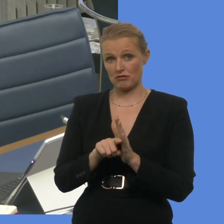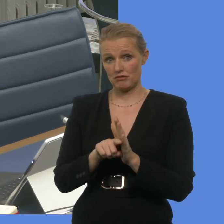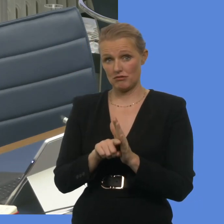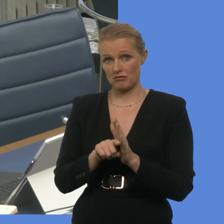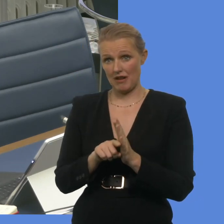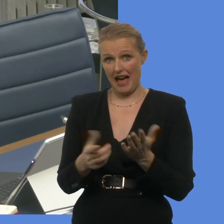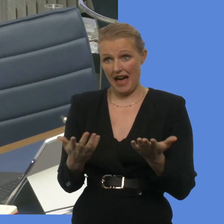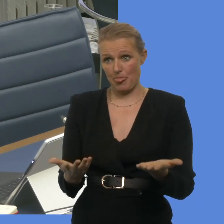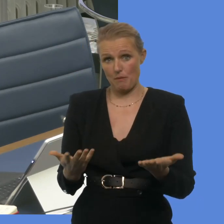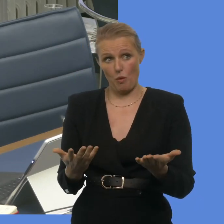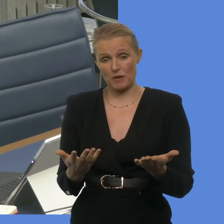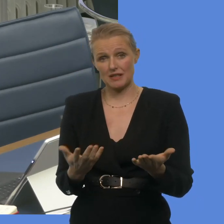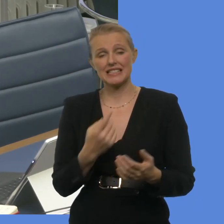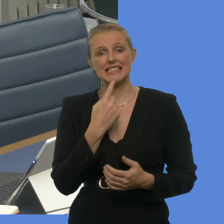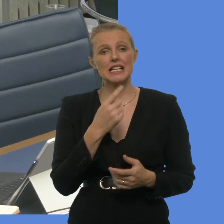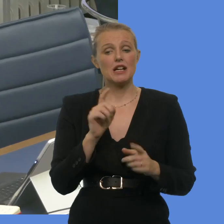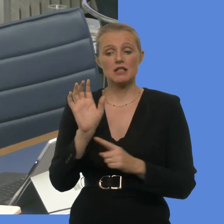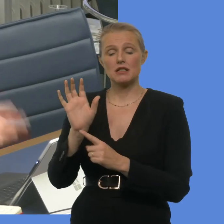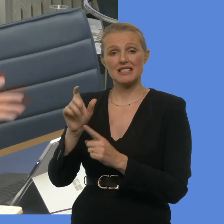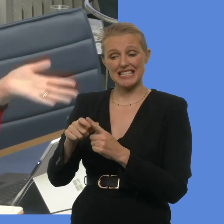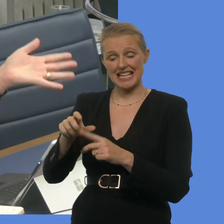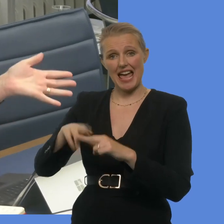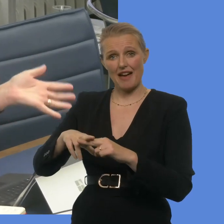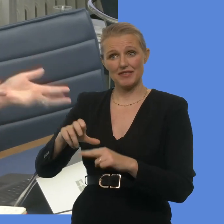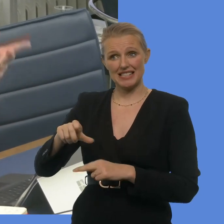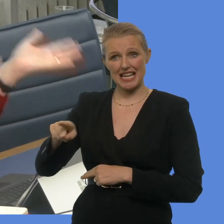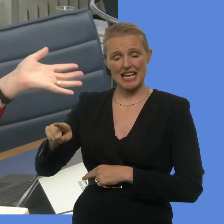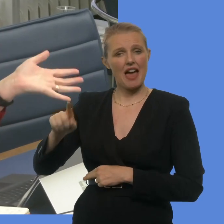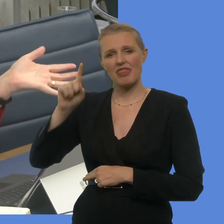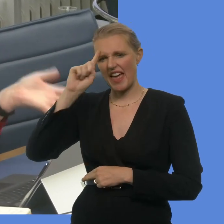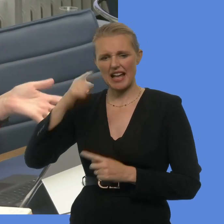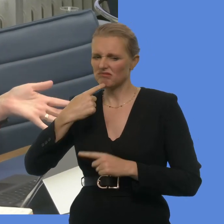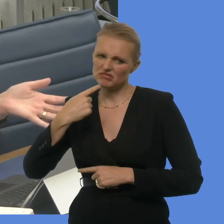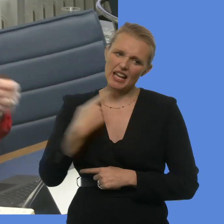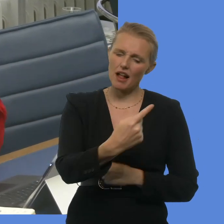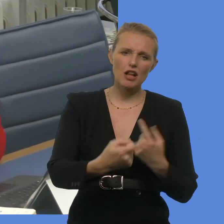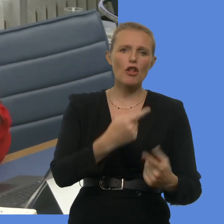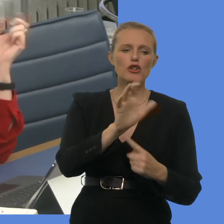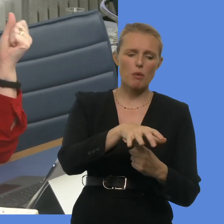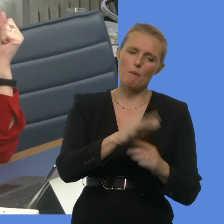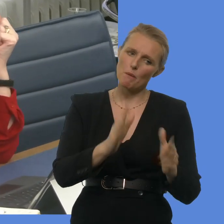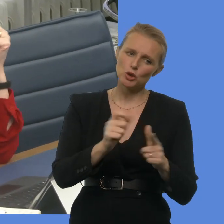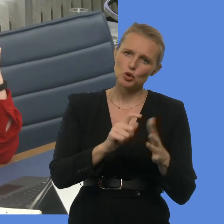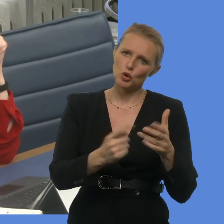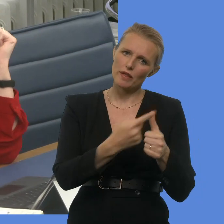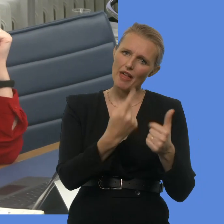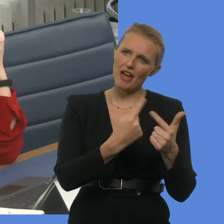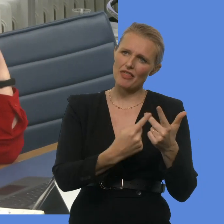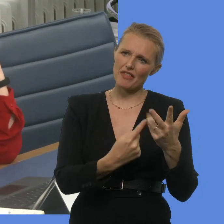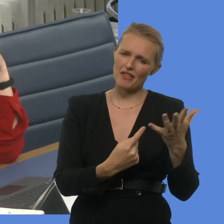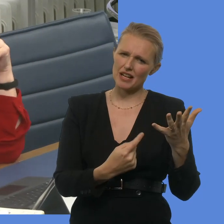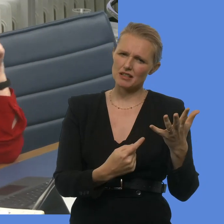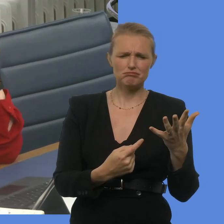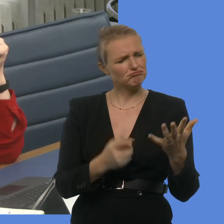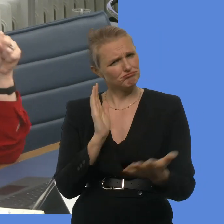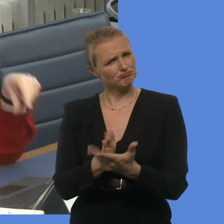provided, it says that the Department for Communities basically can't instruct another department to do things. Is that actually